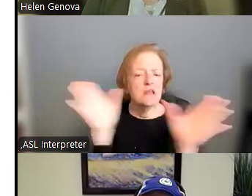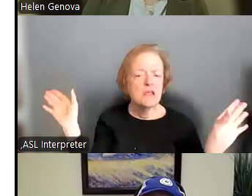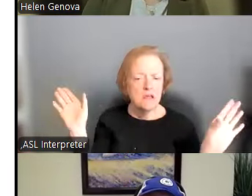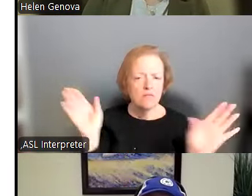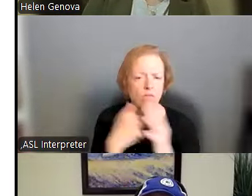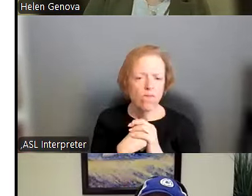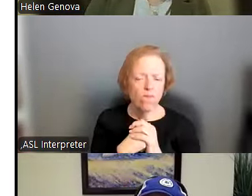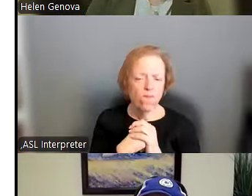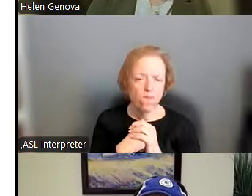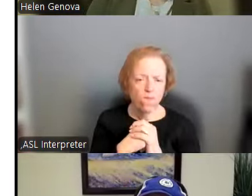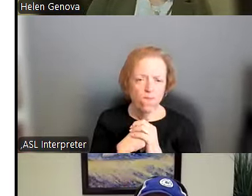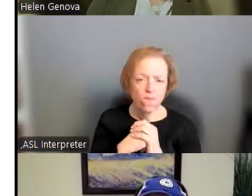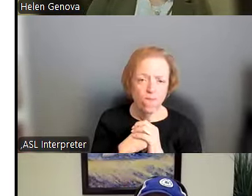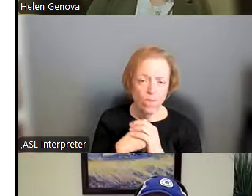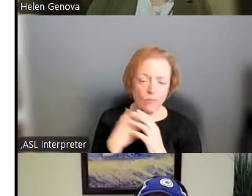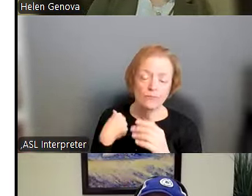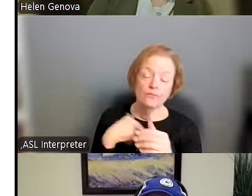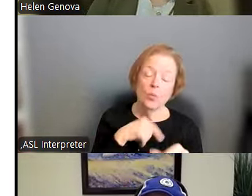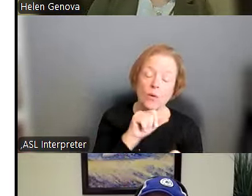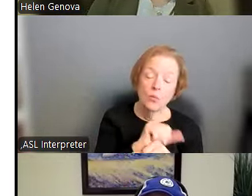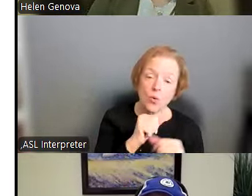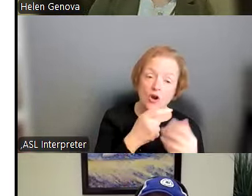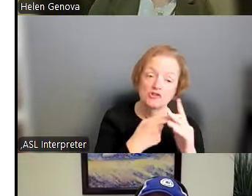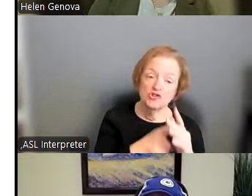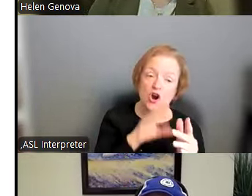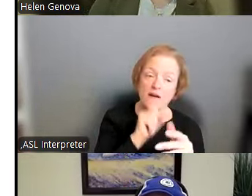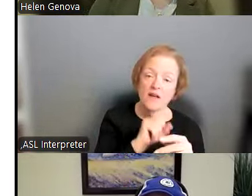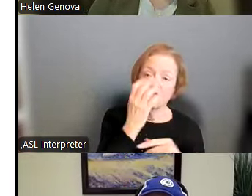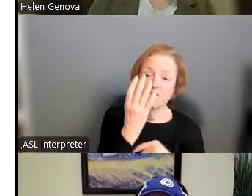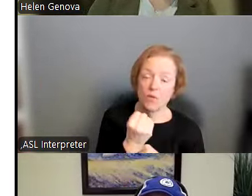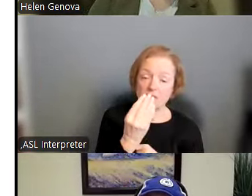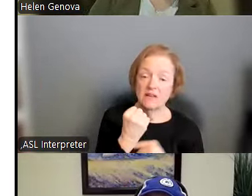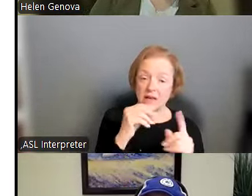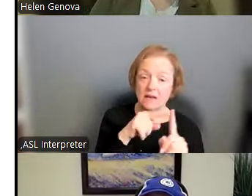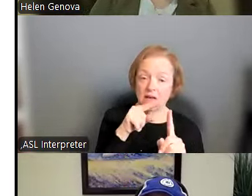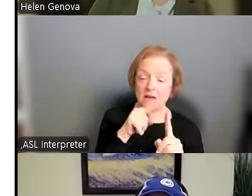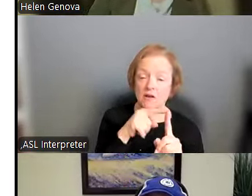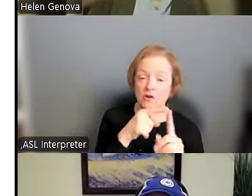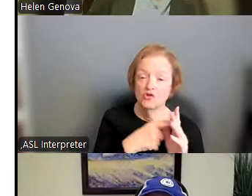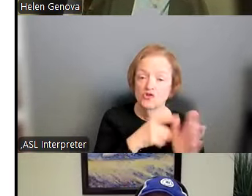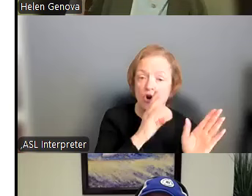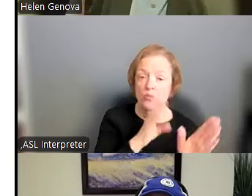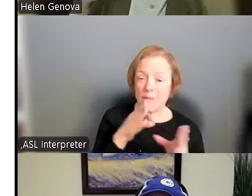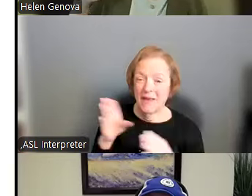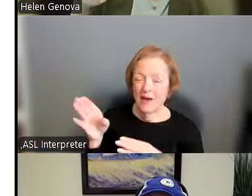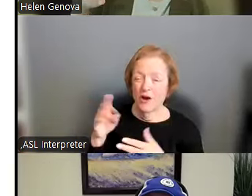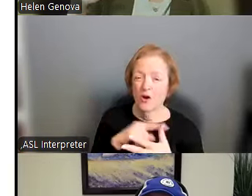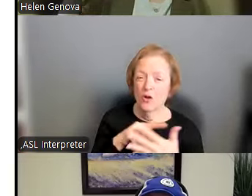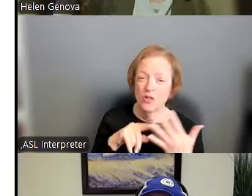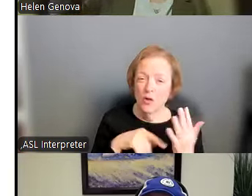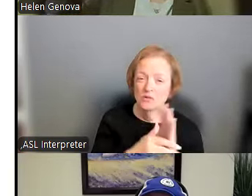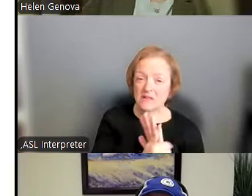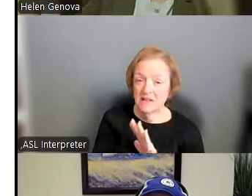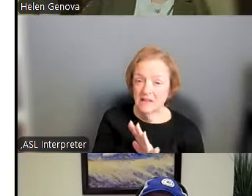So we work with kids as young as 14, and then to start to prepare them for those skills. And like I said, we have a